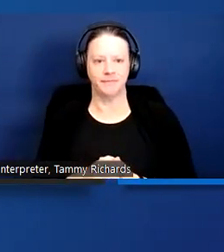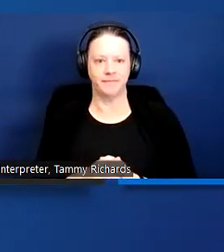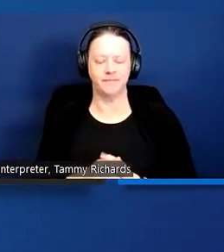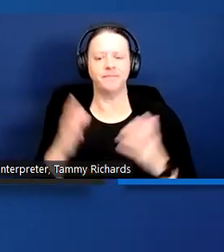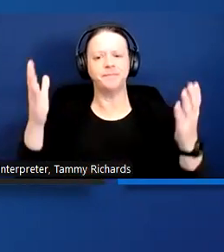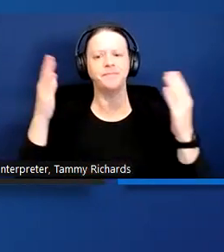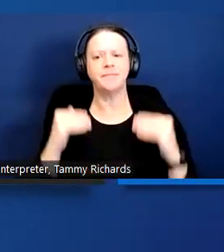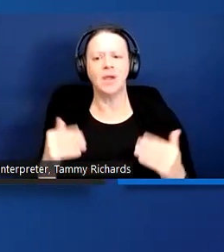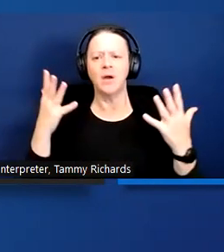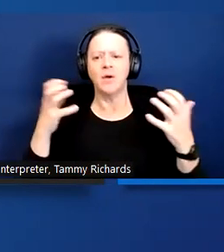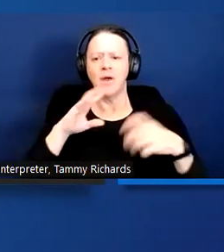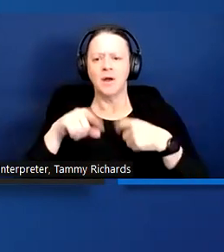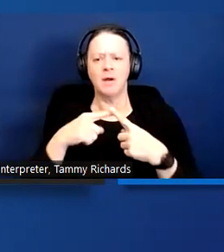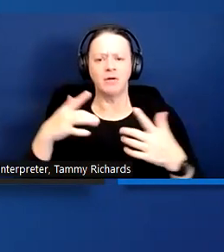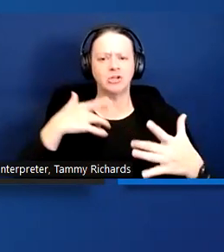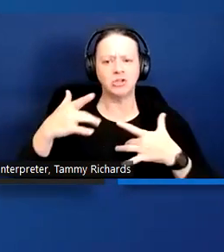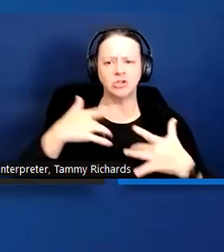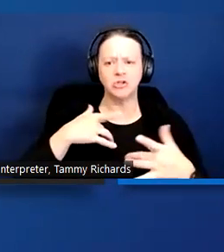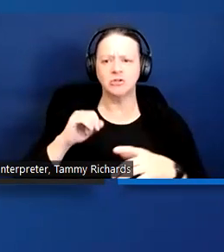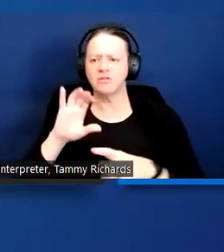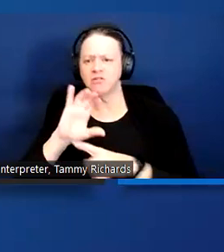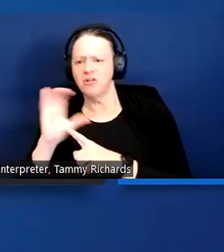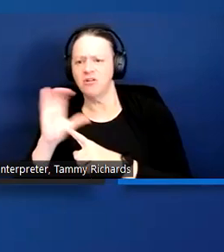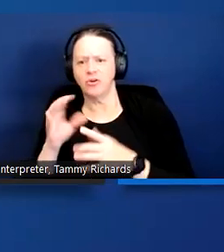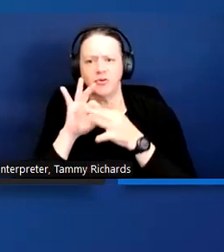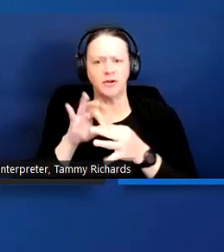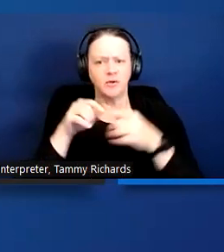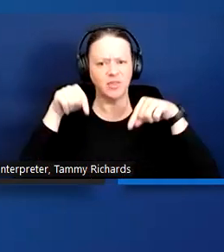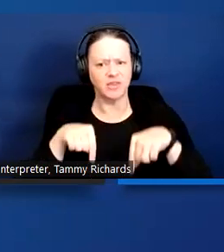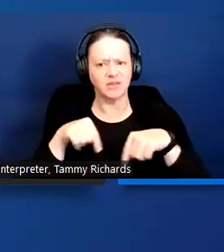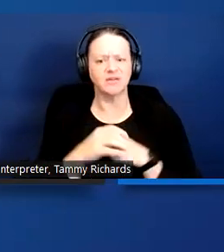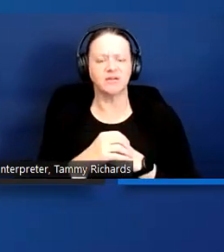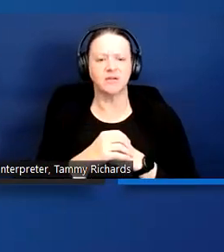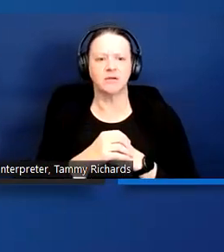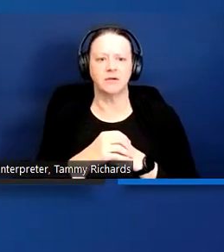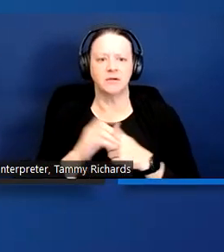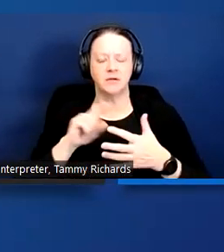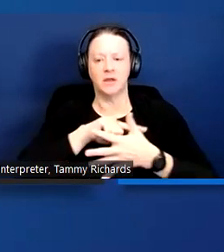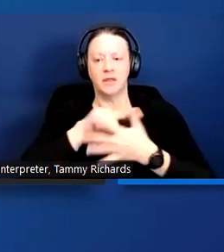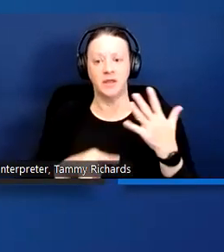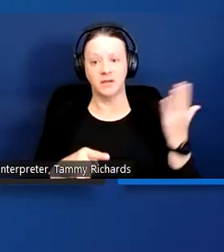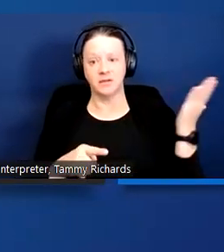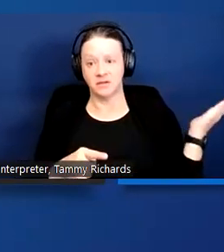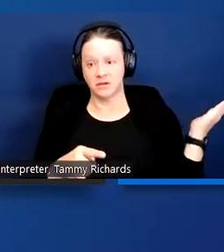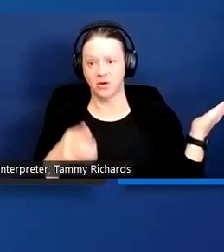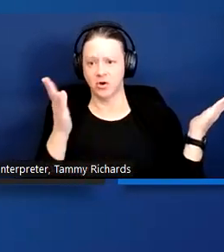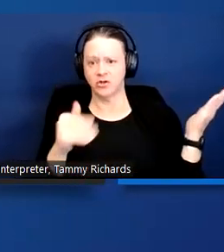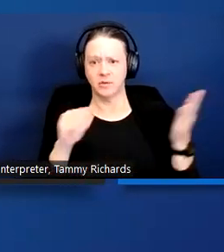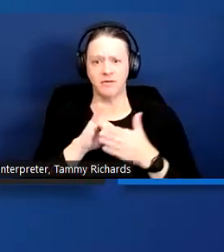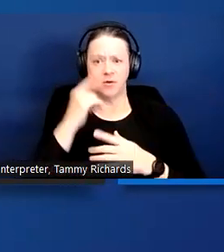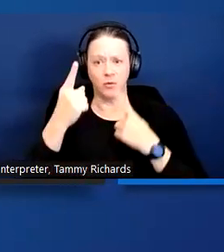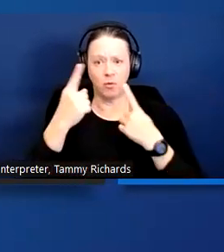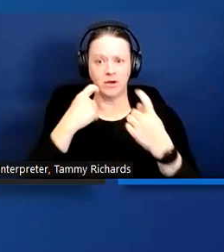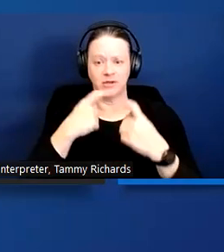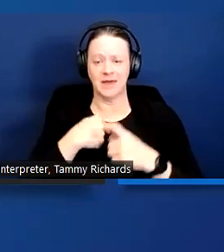now let's talk a little bit about the concerns and culture with this. These are some of the questions I hear about in my position